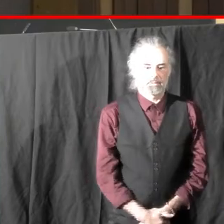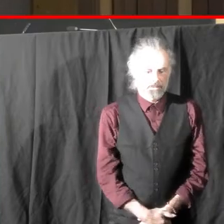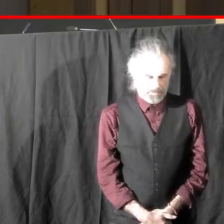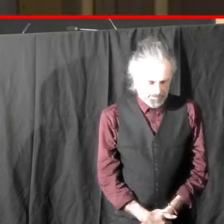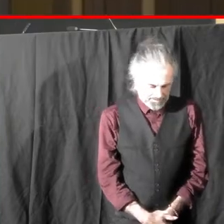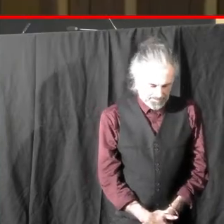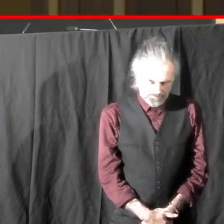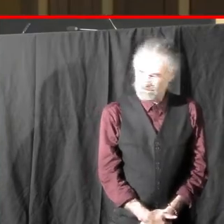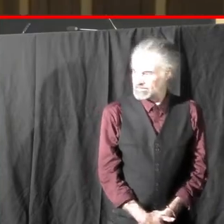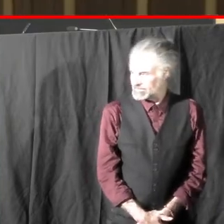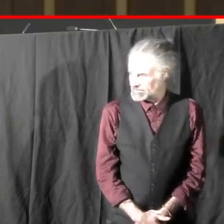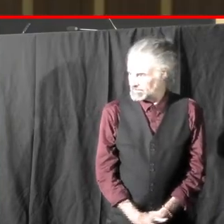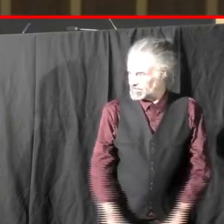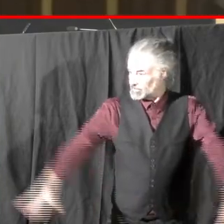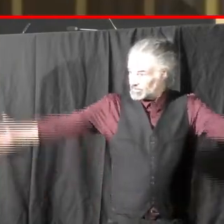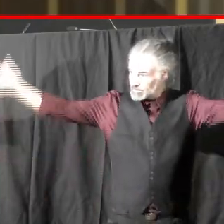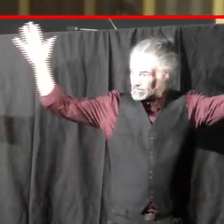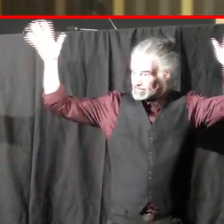Look.